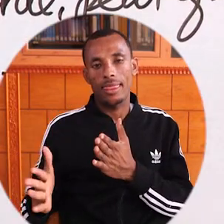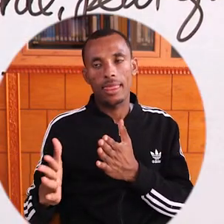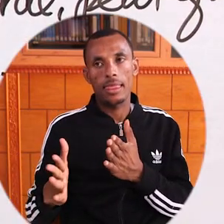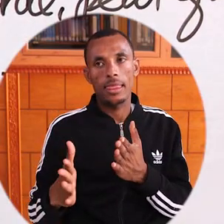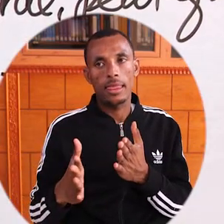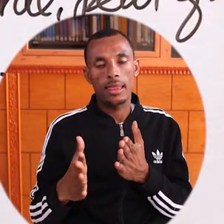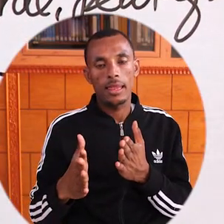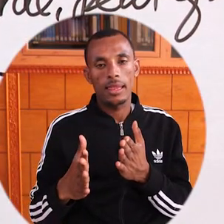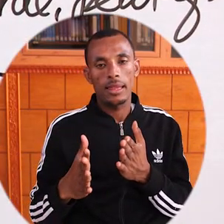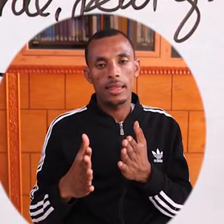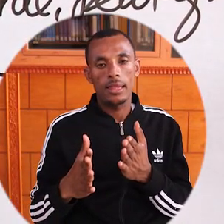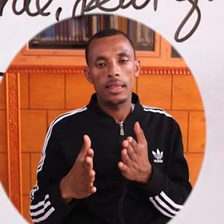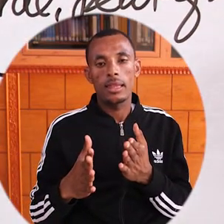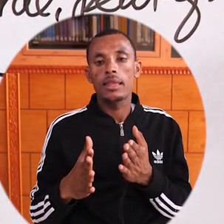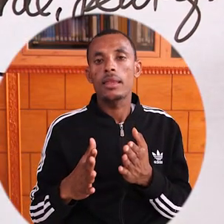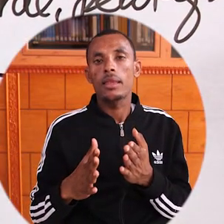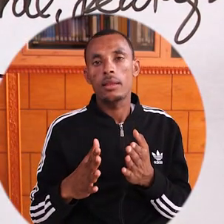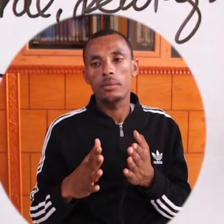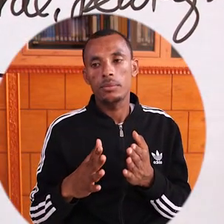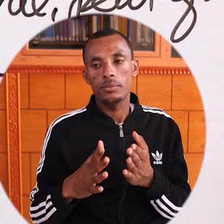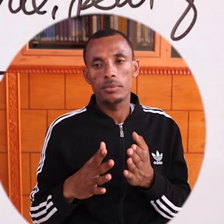pentagon.